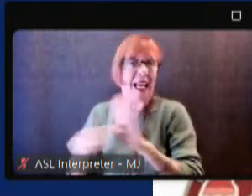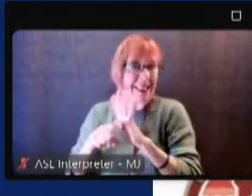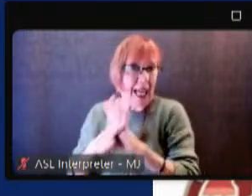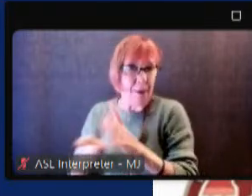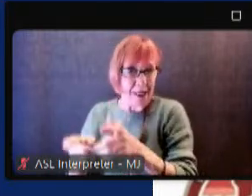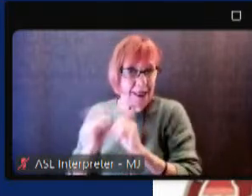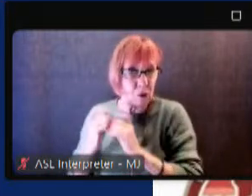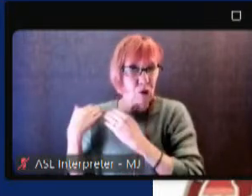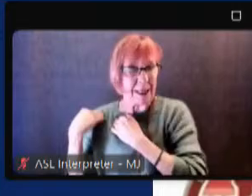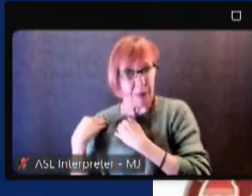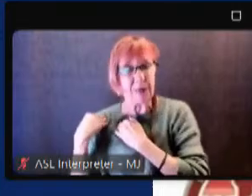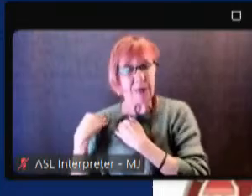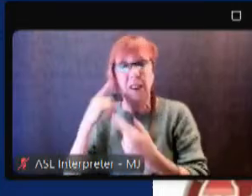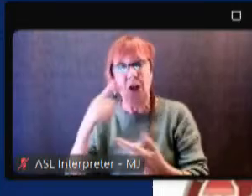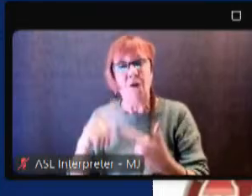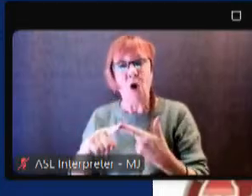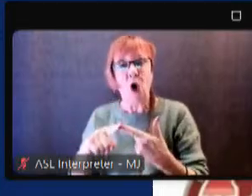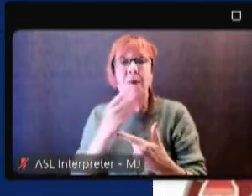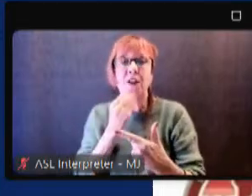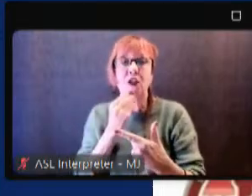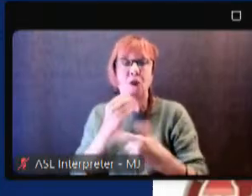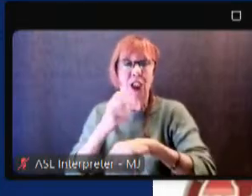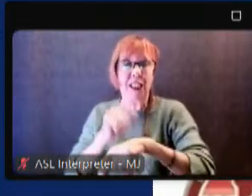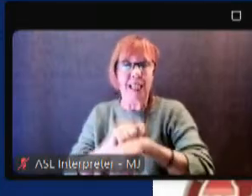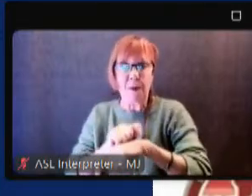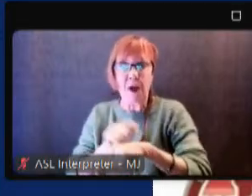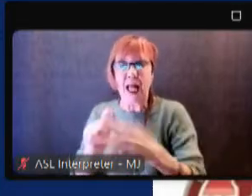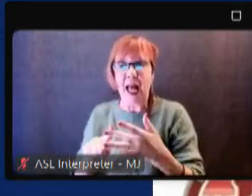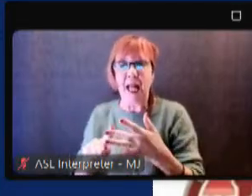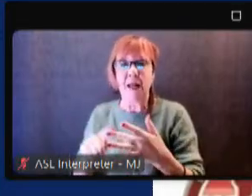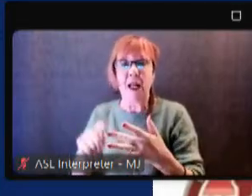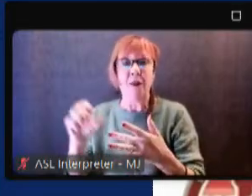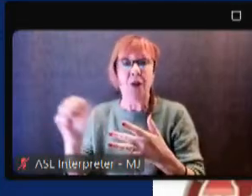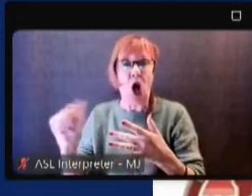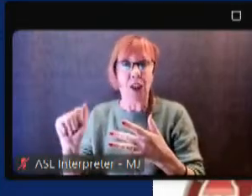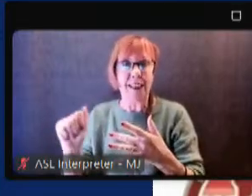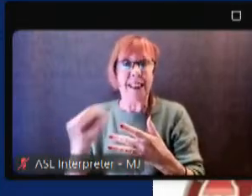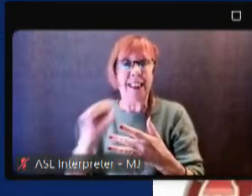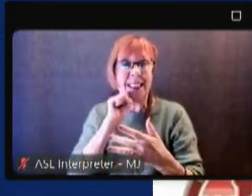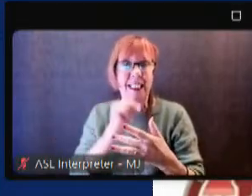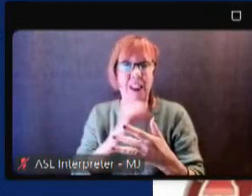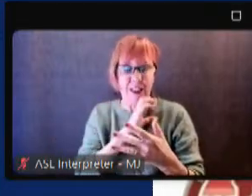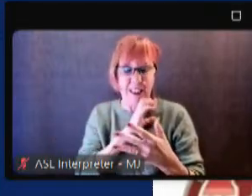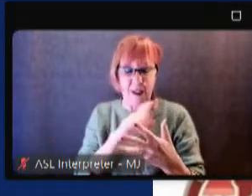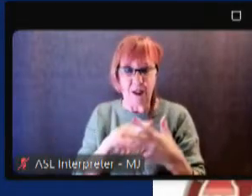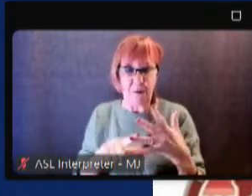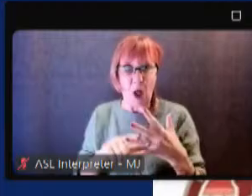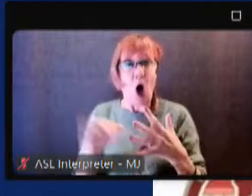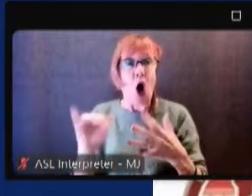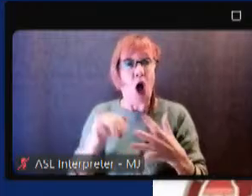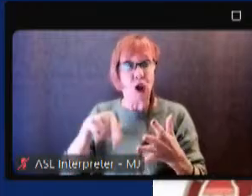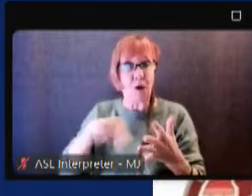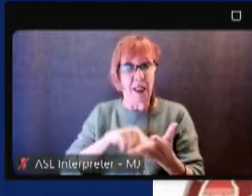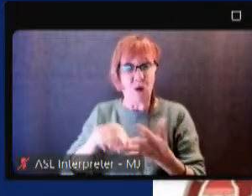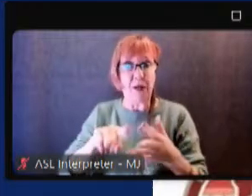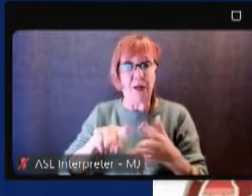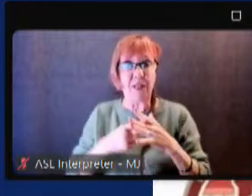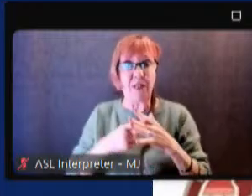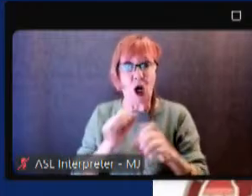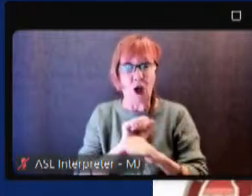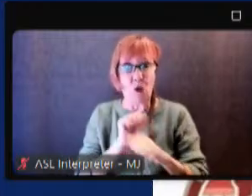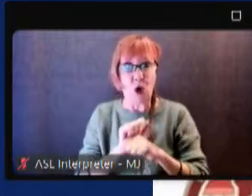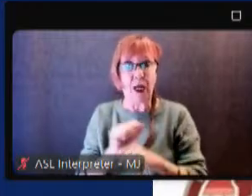Pasadena Jewish Temple, and the Altadena Senior Center. We are also beginning work this week. We've begun work